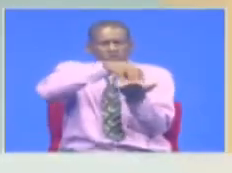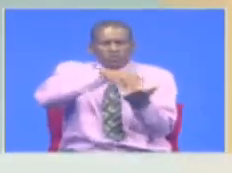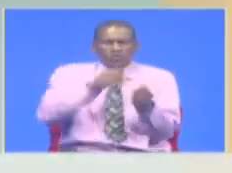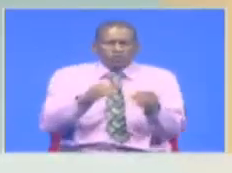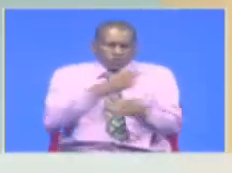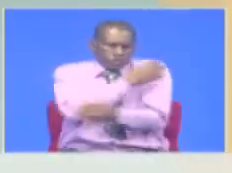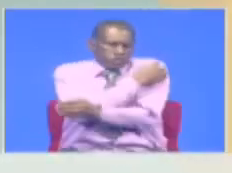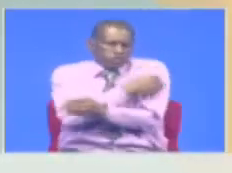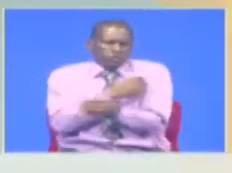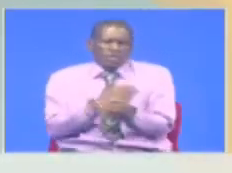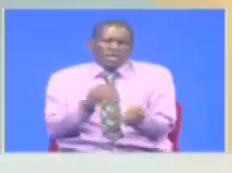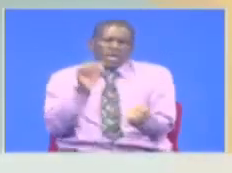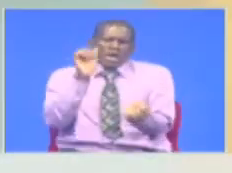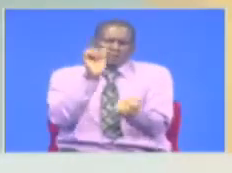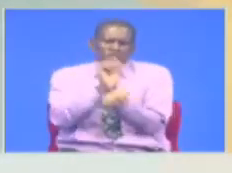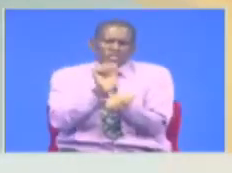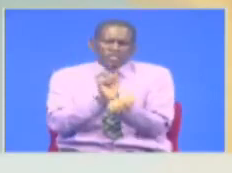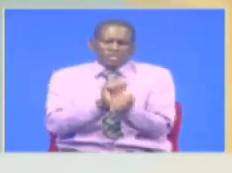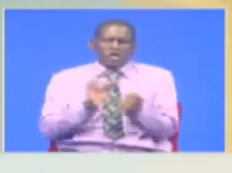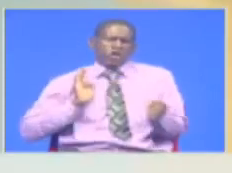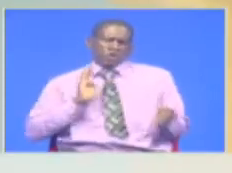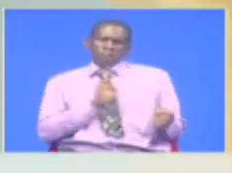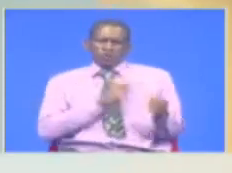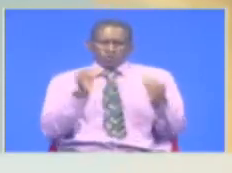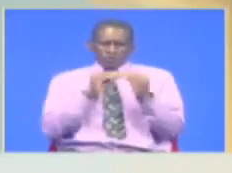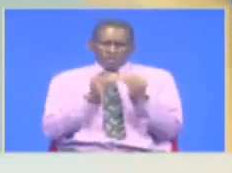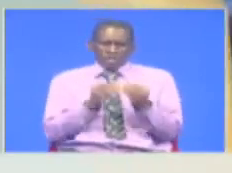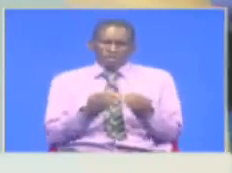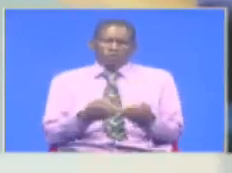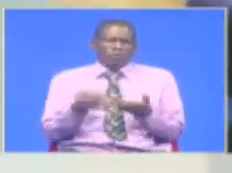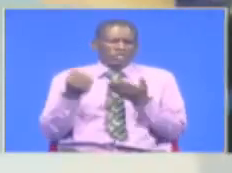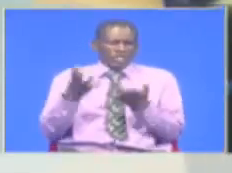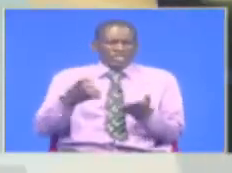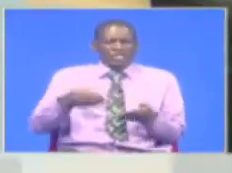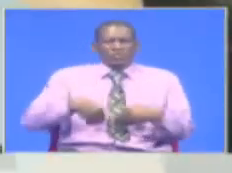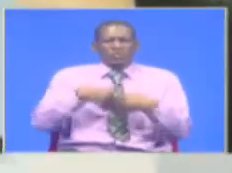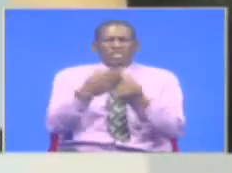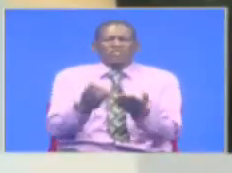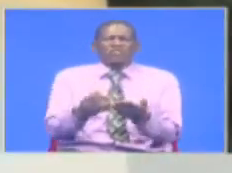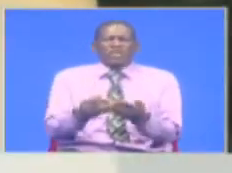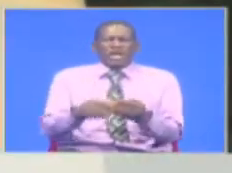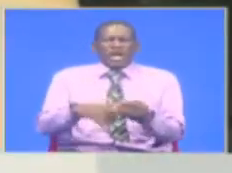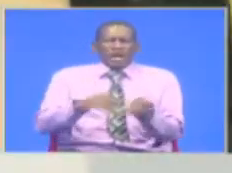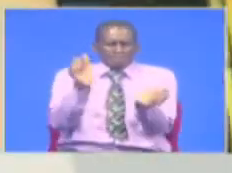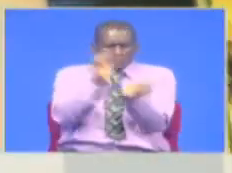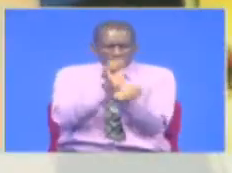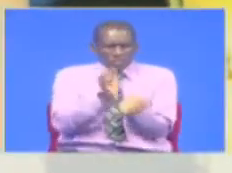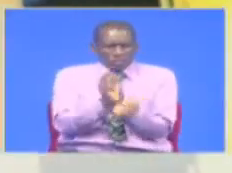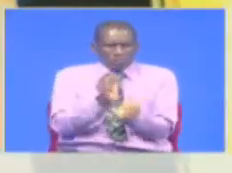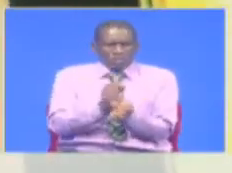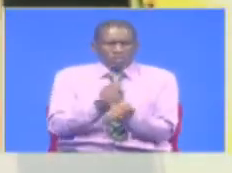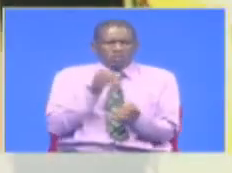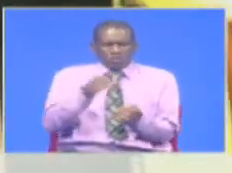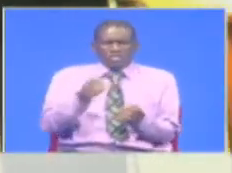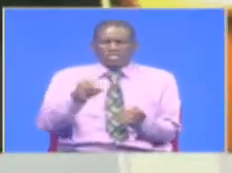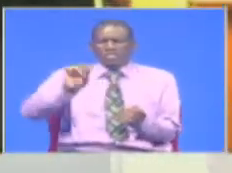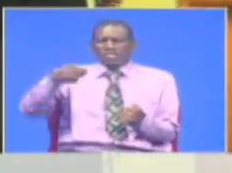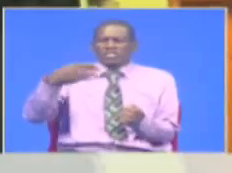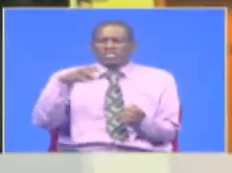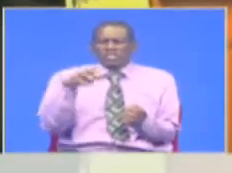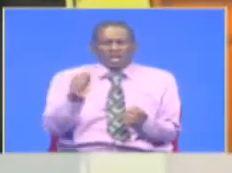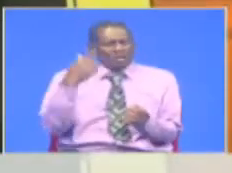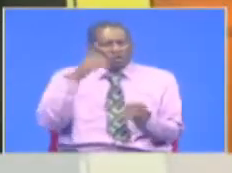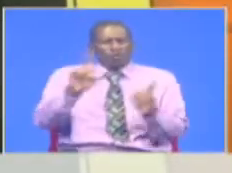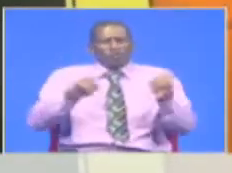A disciplinary board meeting resolved to pass a light punishment to Shaw for breaching Article 45 of the memorandum and Articles